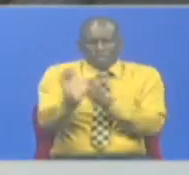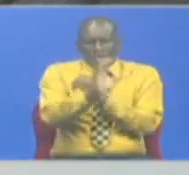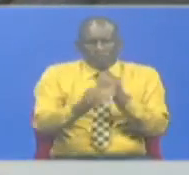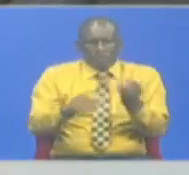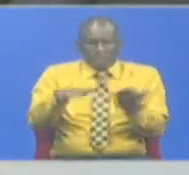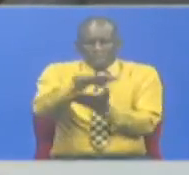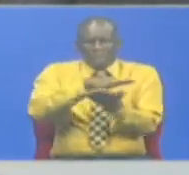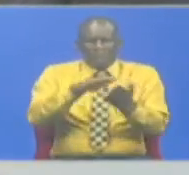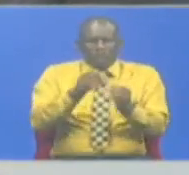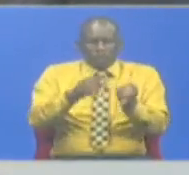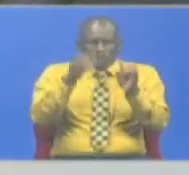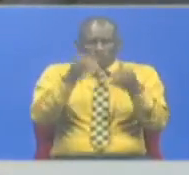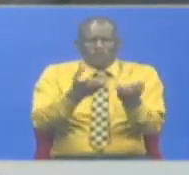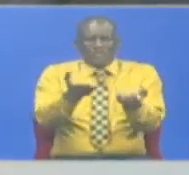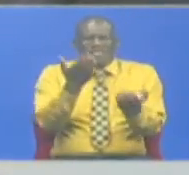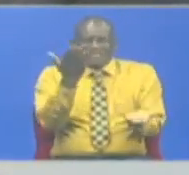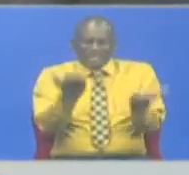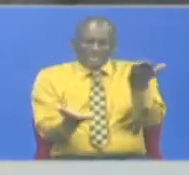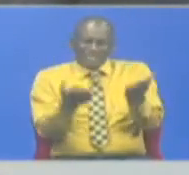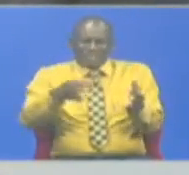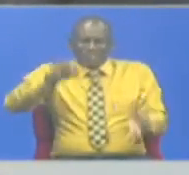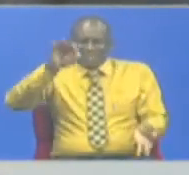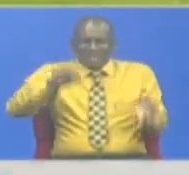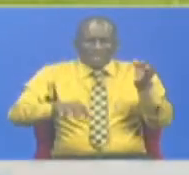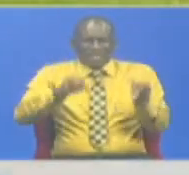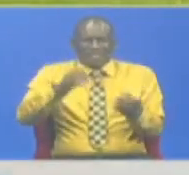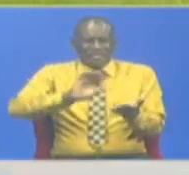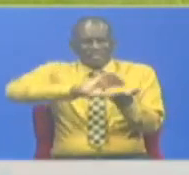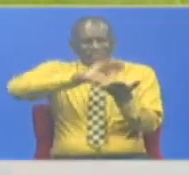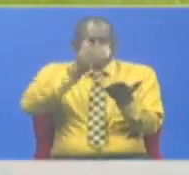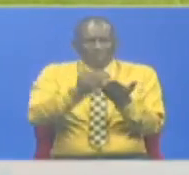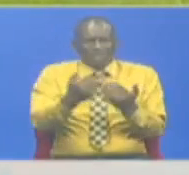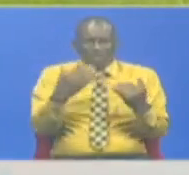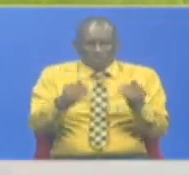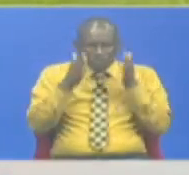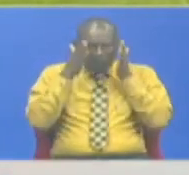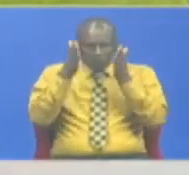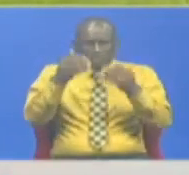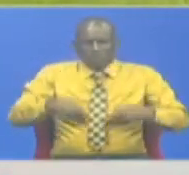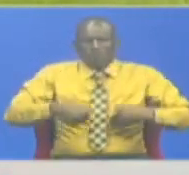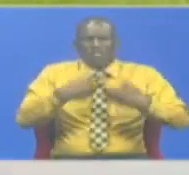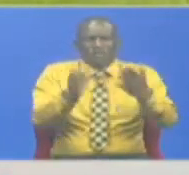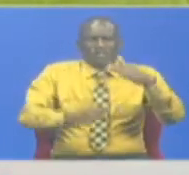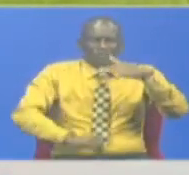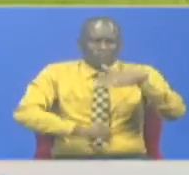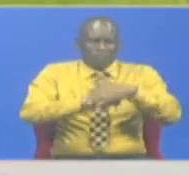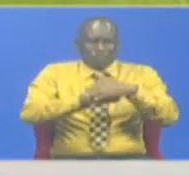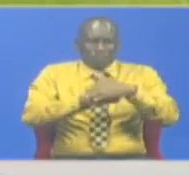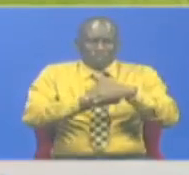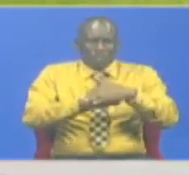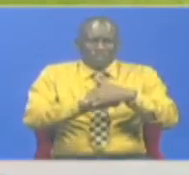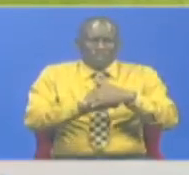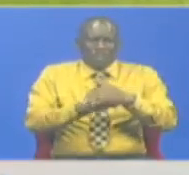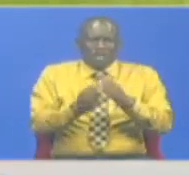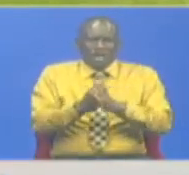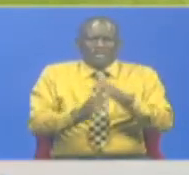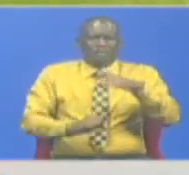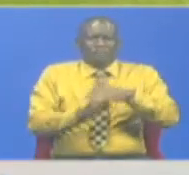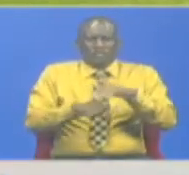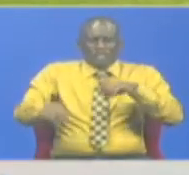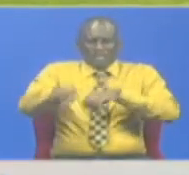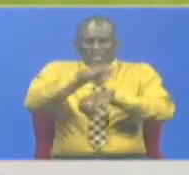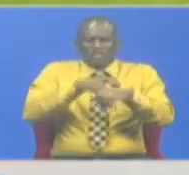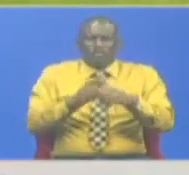developed needs assessment analysis. The fund is currently focused on providing support and augmenting the national response efforts to